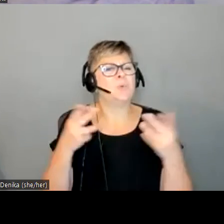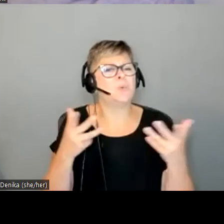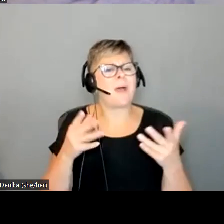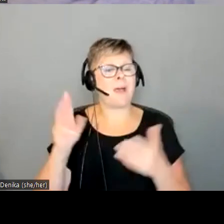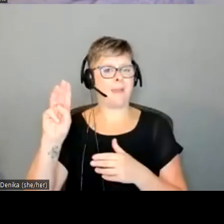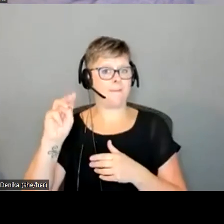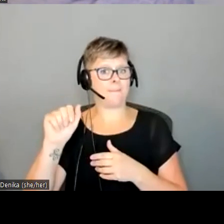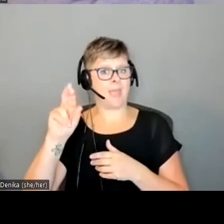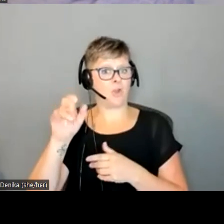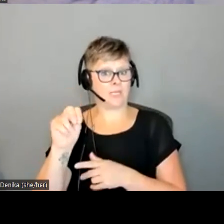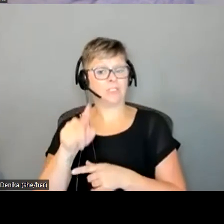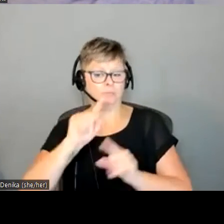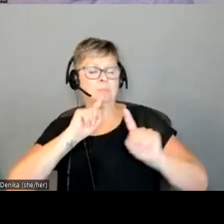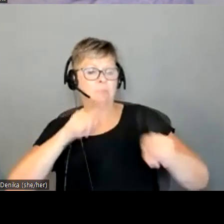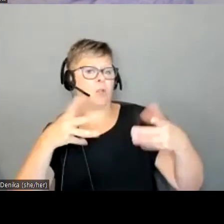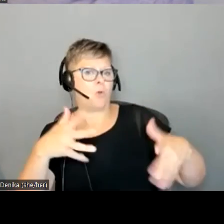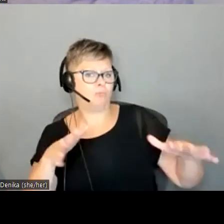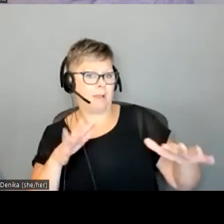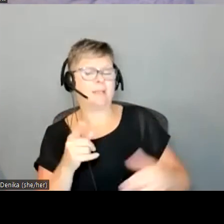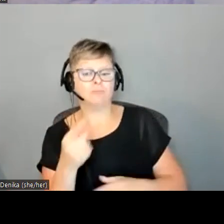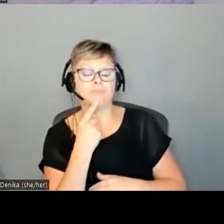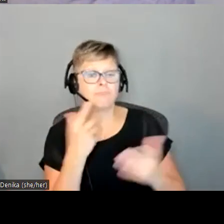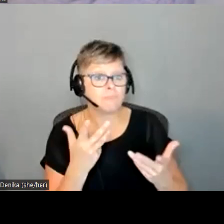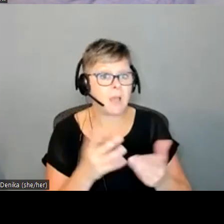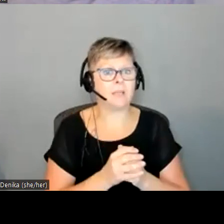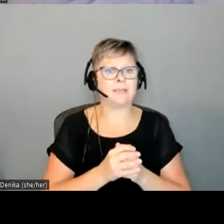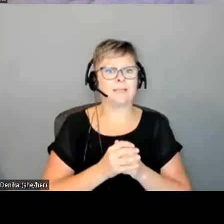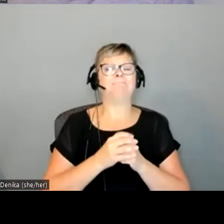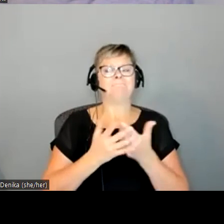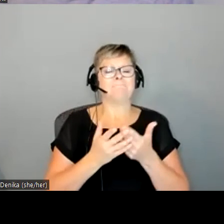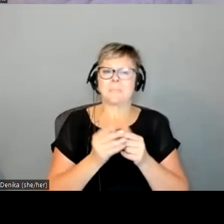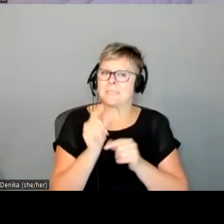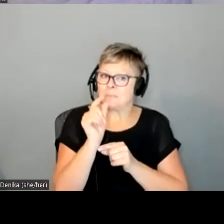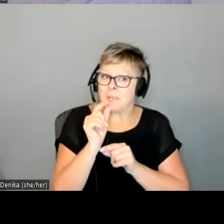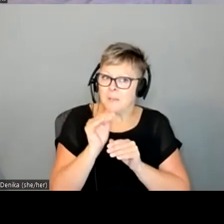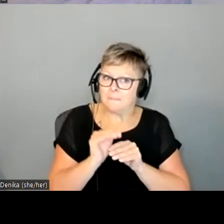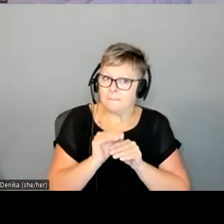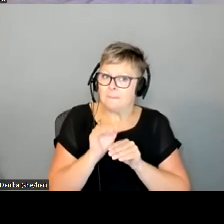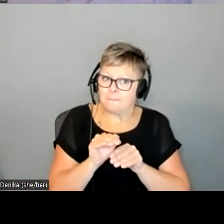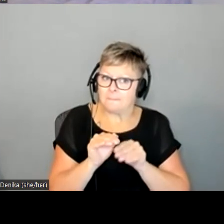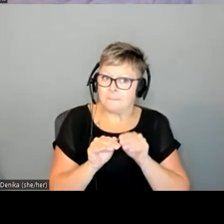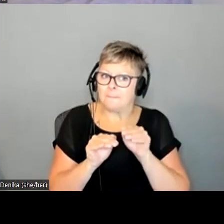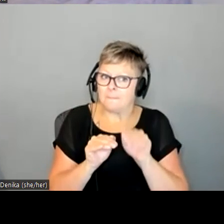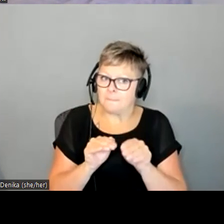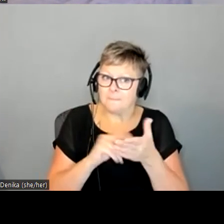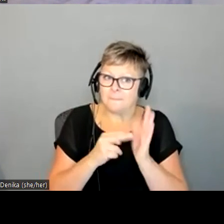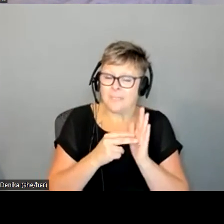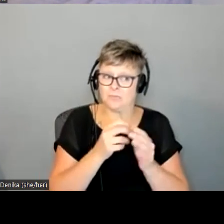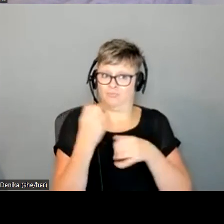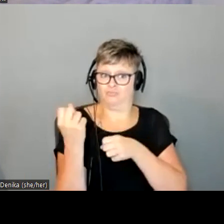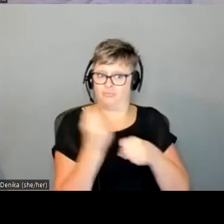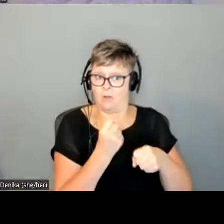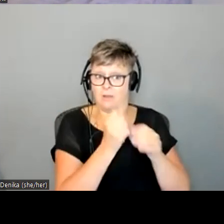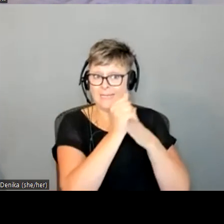say, the big steps for change, they usually start small. So it's talking about finding a strong leader within their family